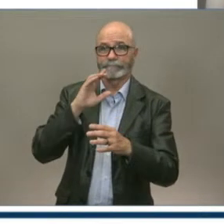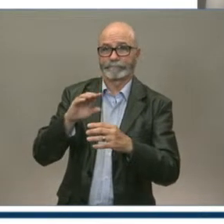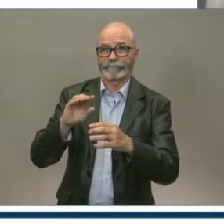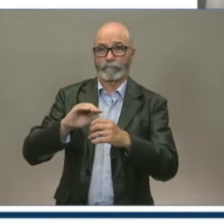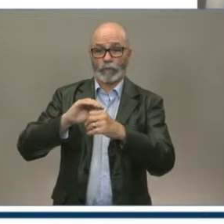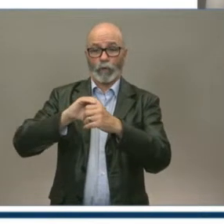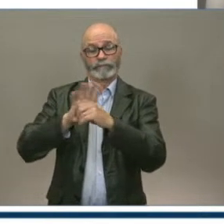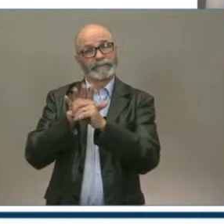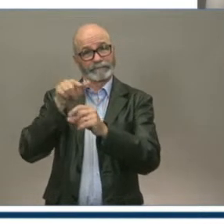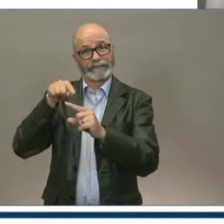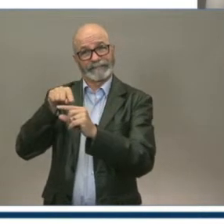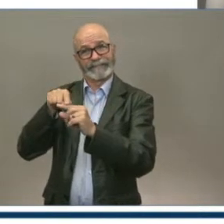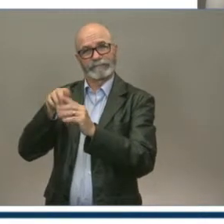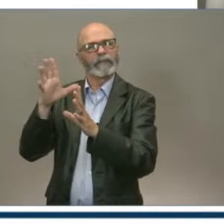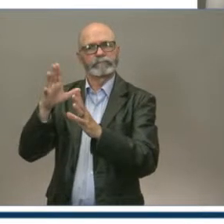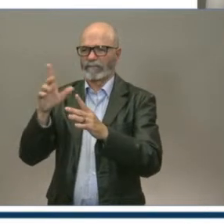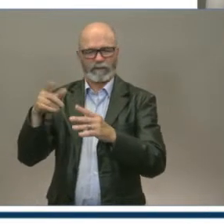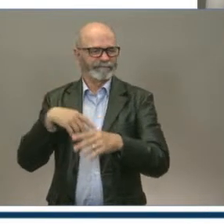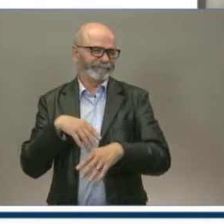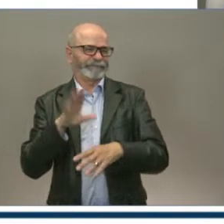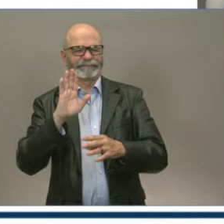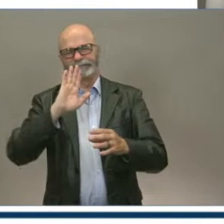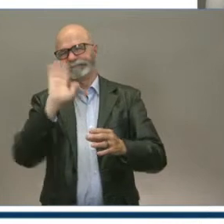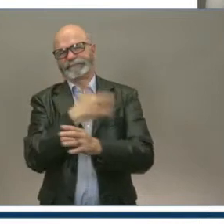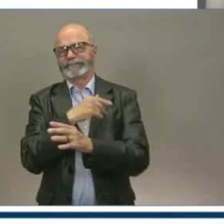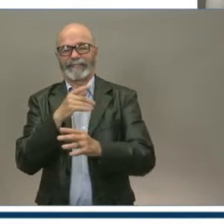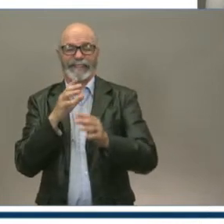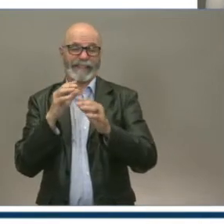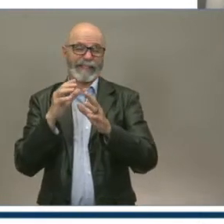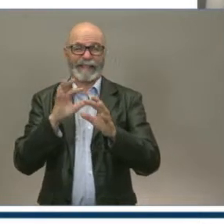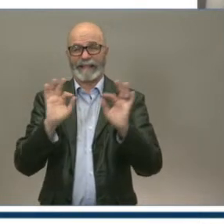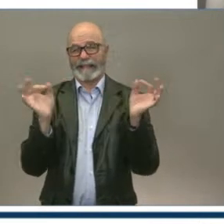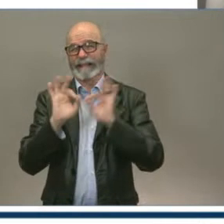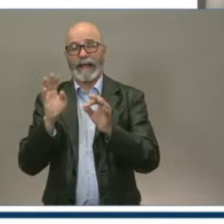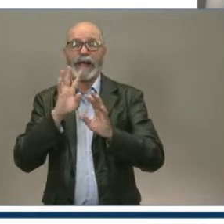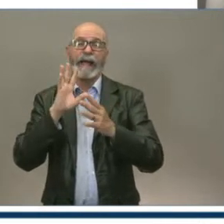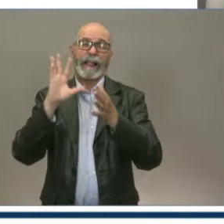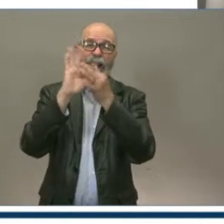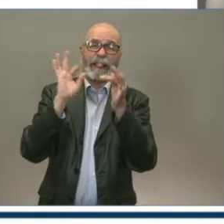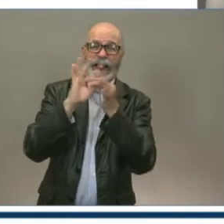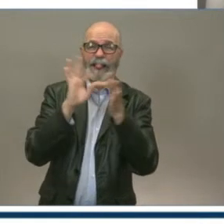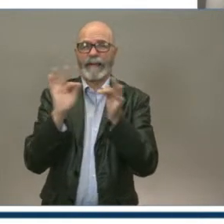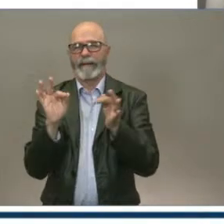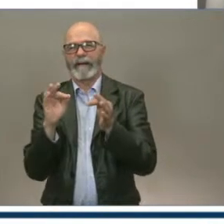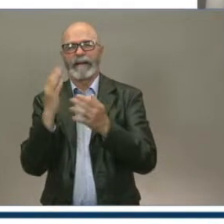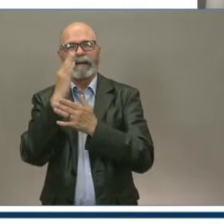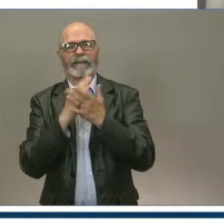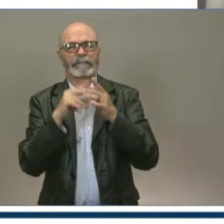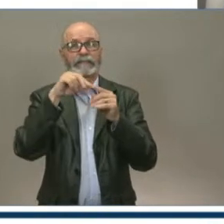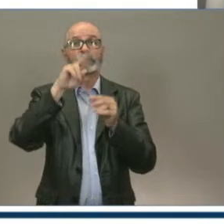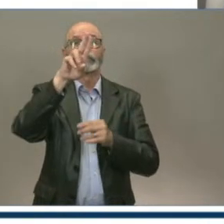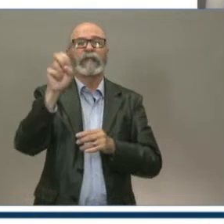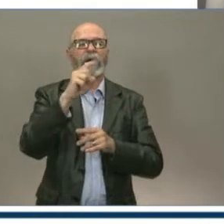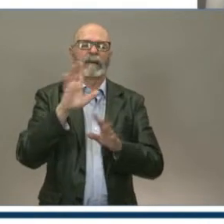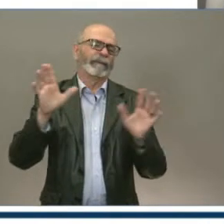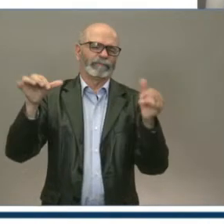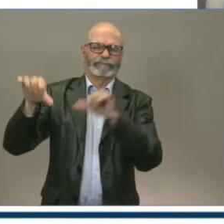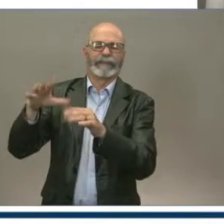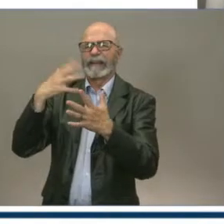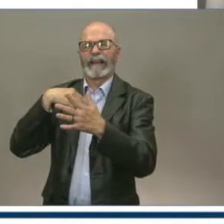social media, and I know in the States they're starting a campaign to deal with this. Do you think this is a problem in Nova